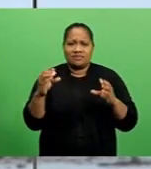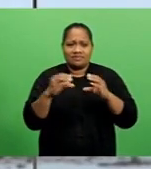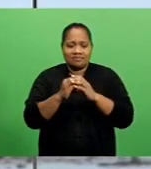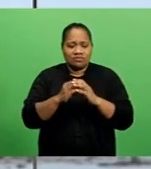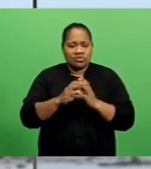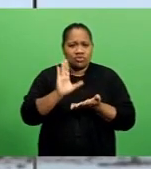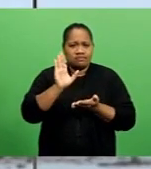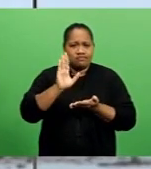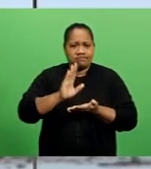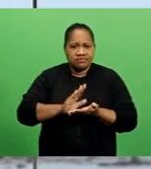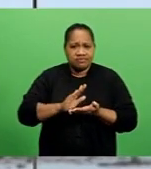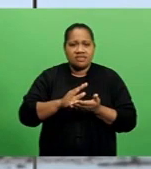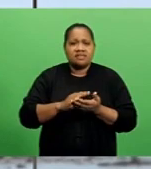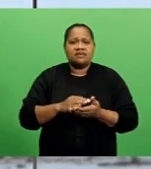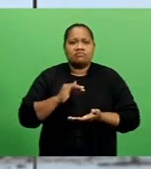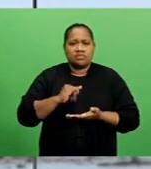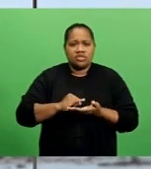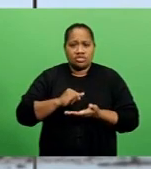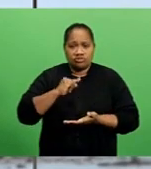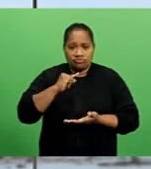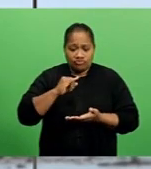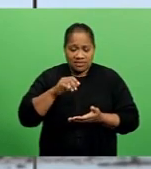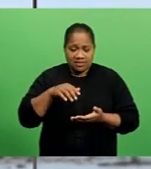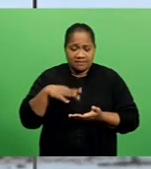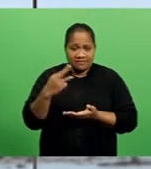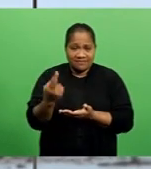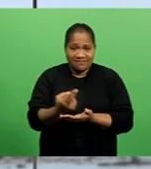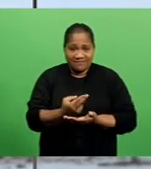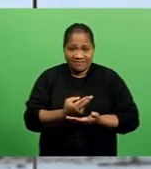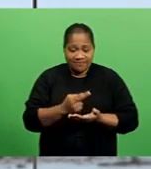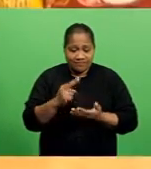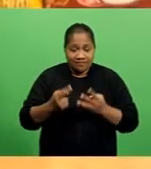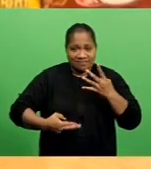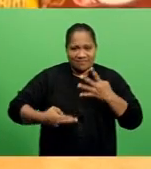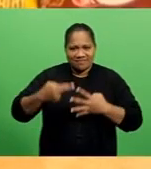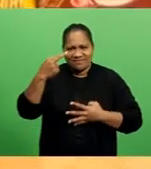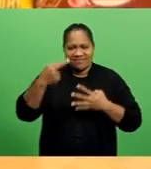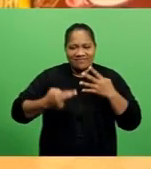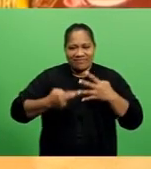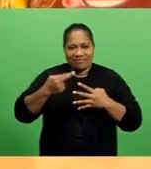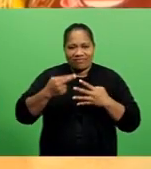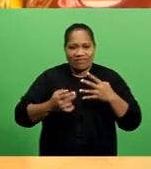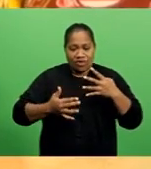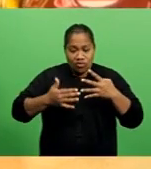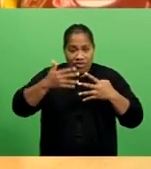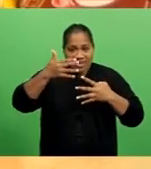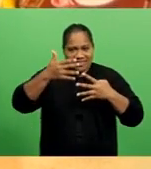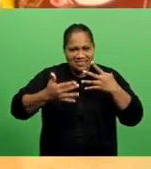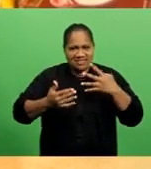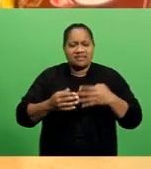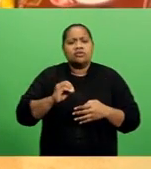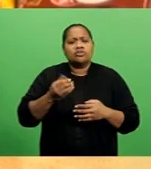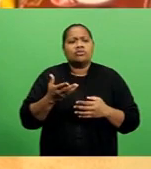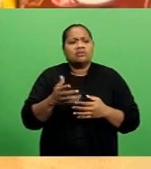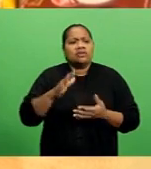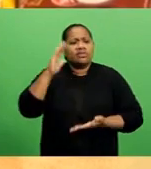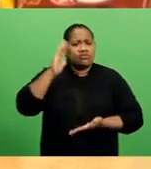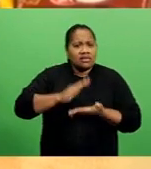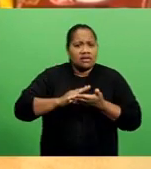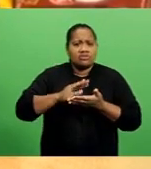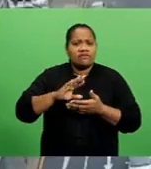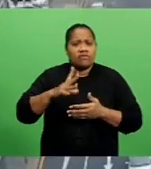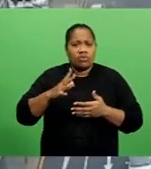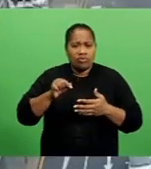been welcomed by Economy Minister Aya Syed Kayum. The minister highlighted that the reduction in the interest rate will